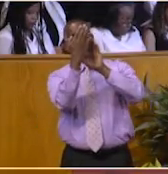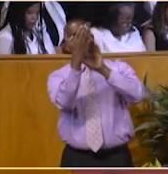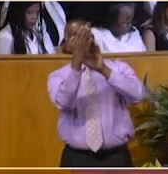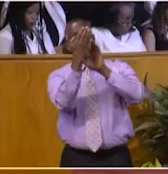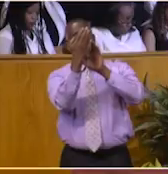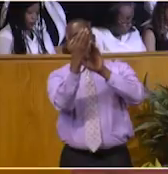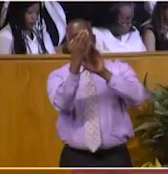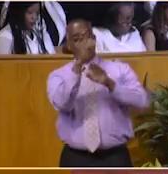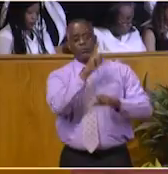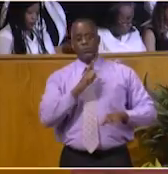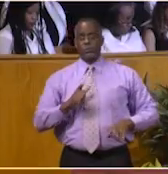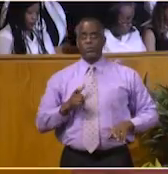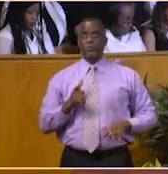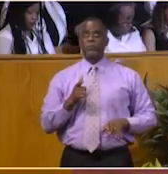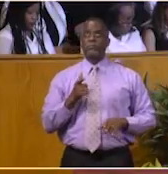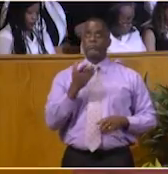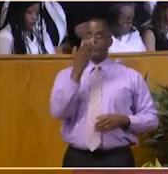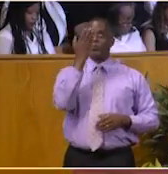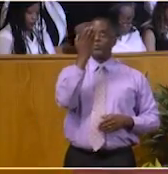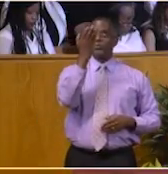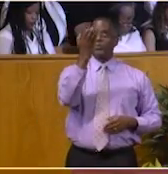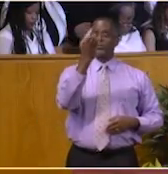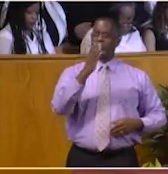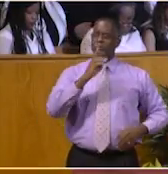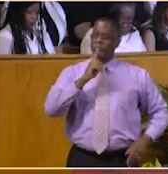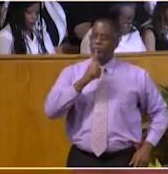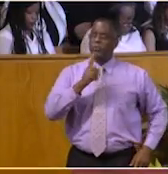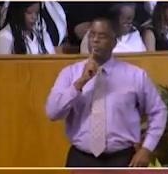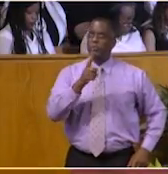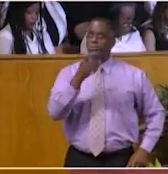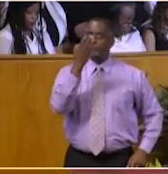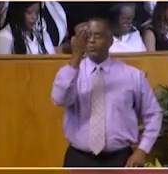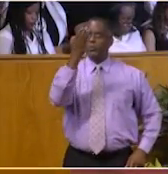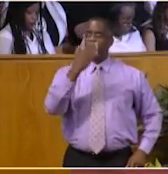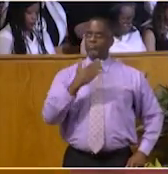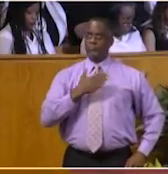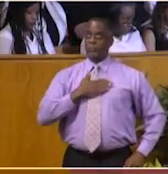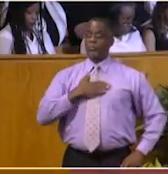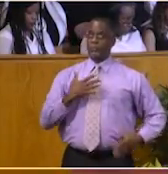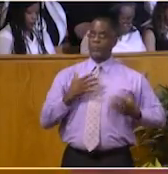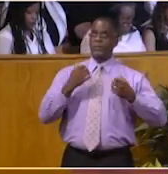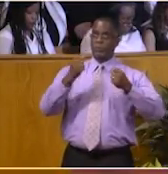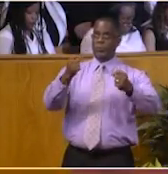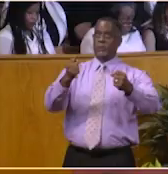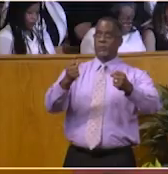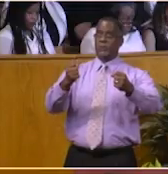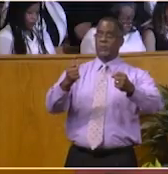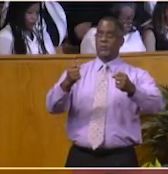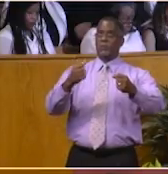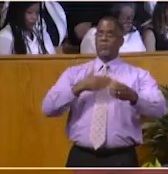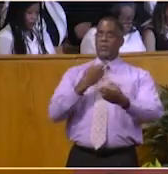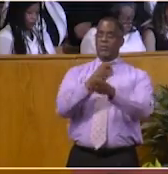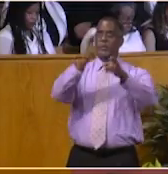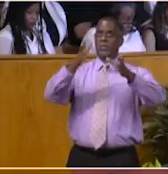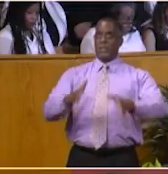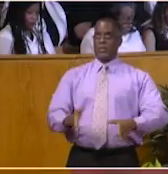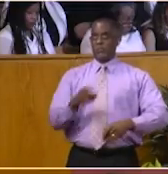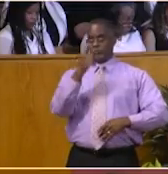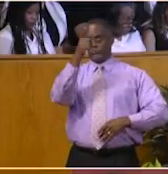O Lord, you are surely my strength and my